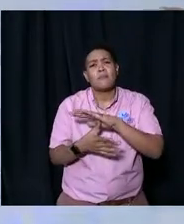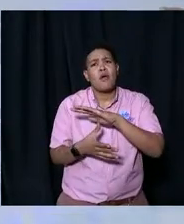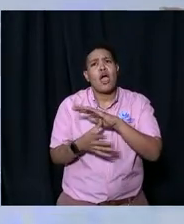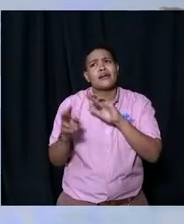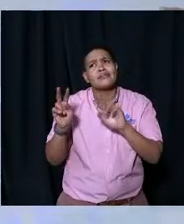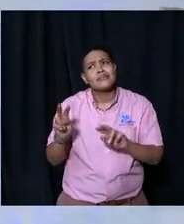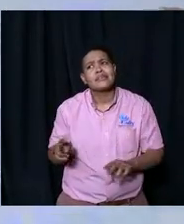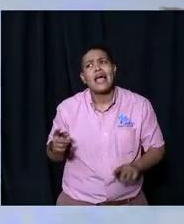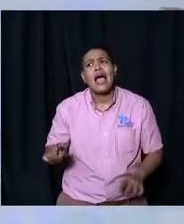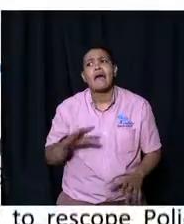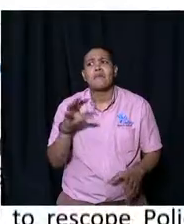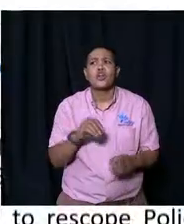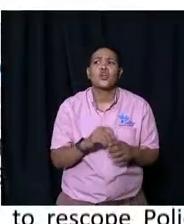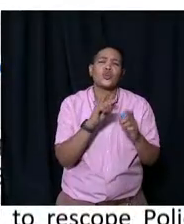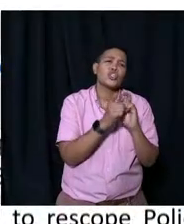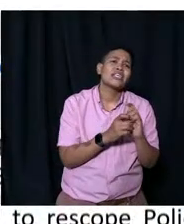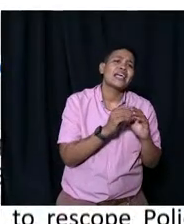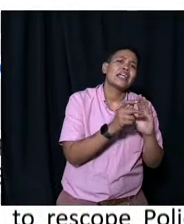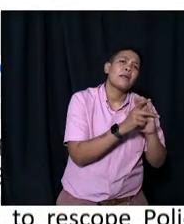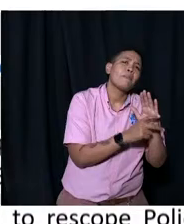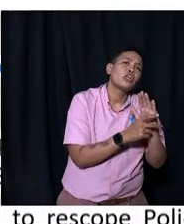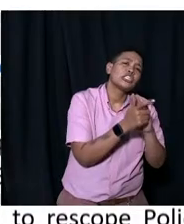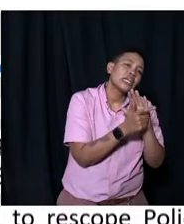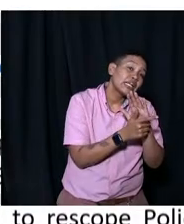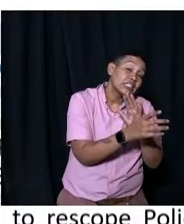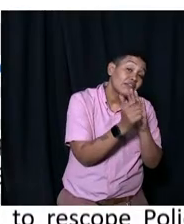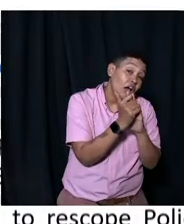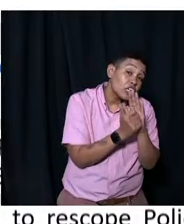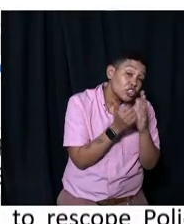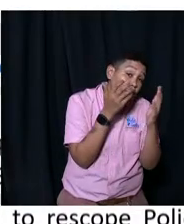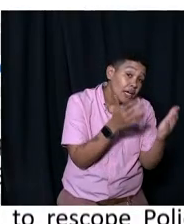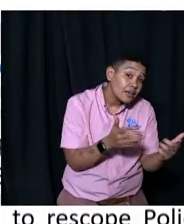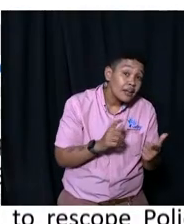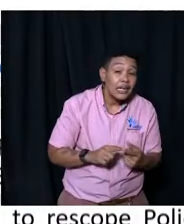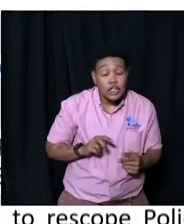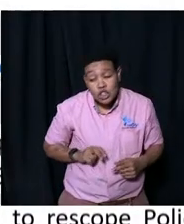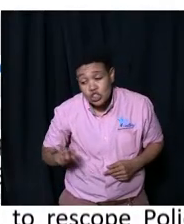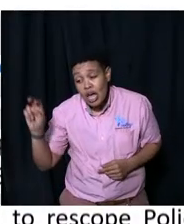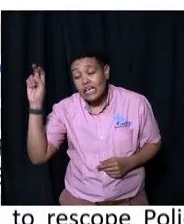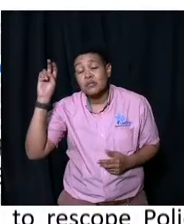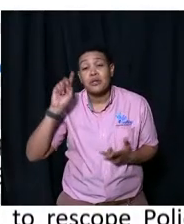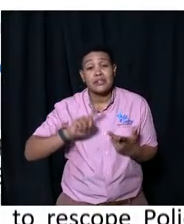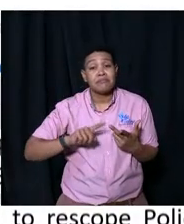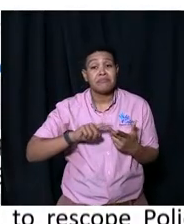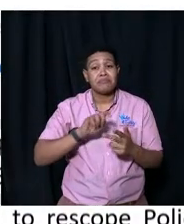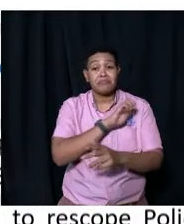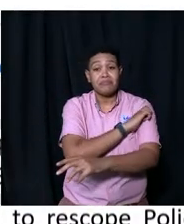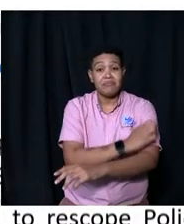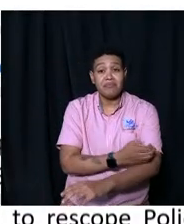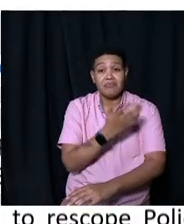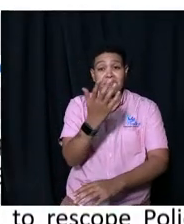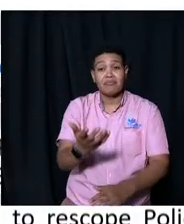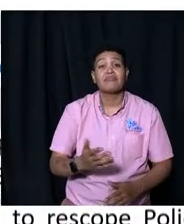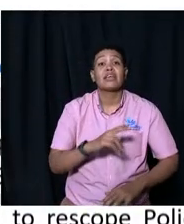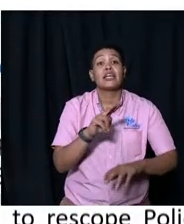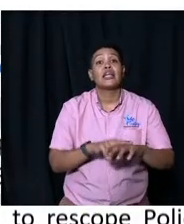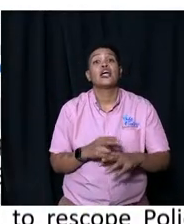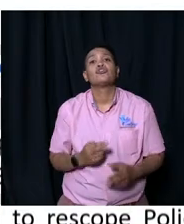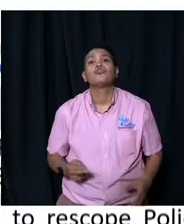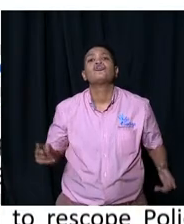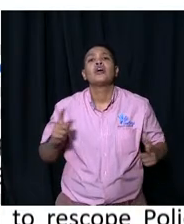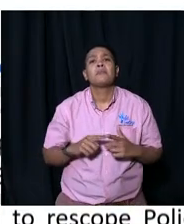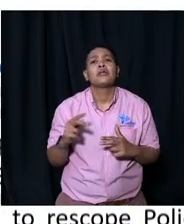changing national priorities. This includes changes in the policy and legislative agenda, in transportation, energy, natural resources, and the